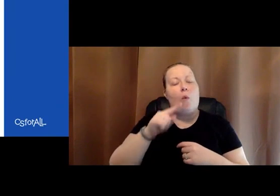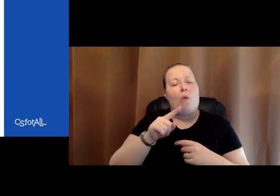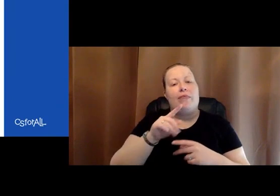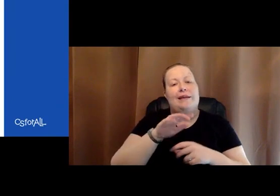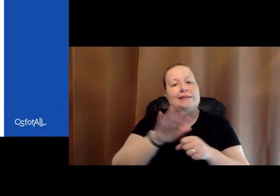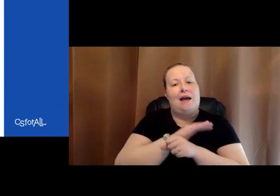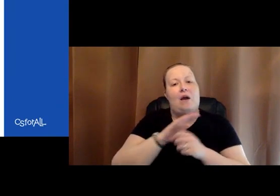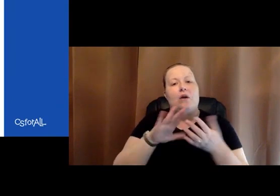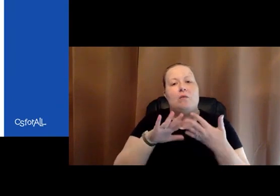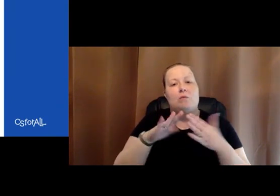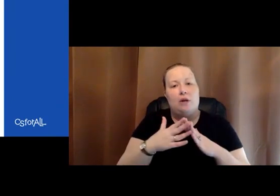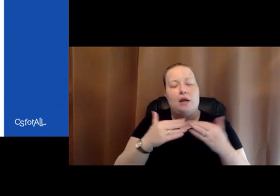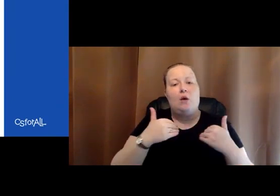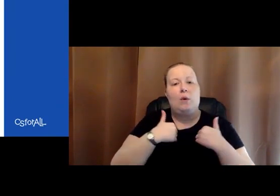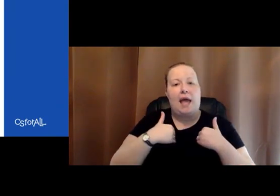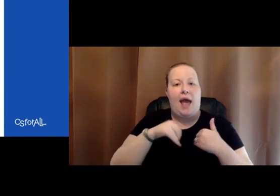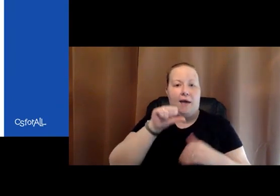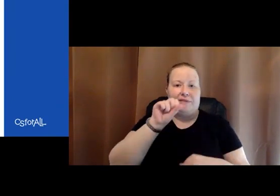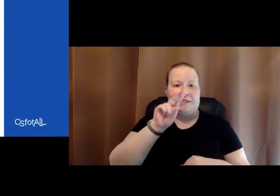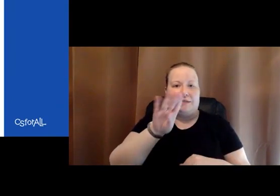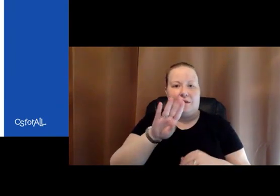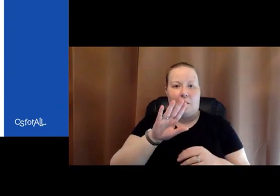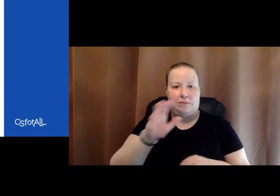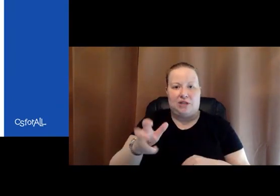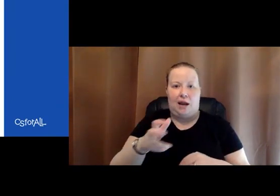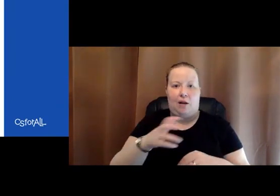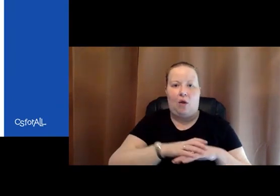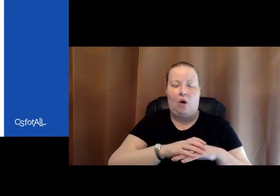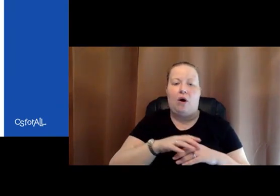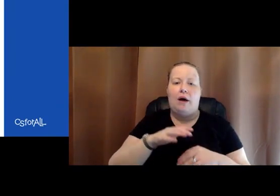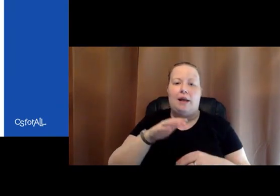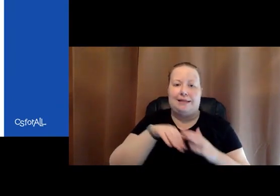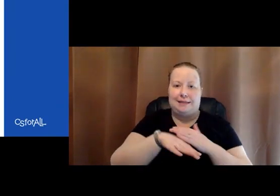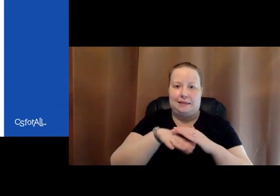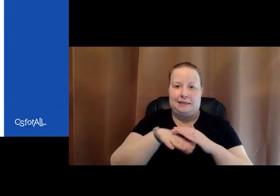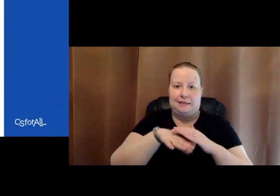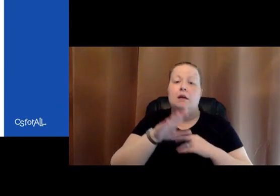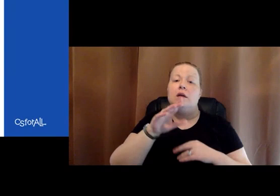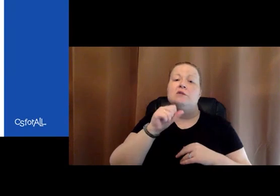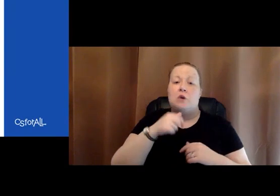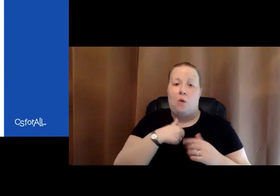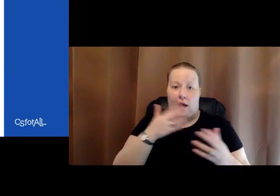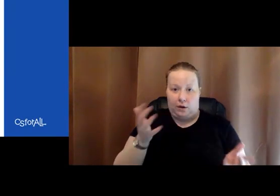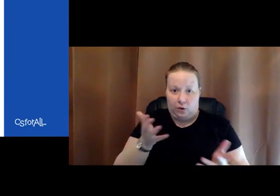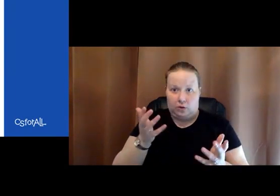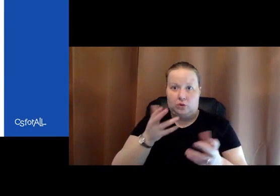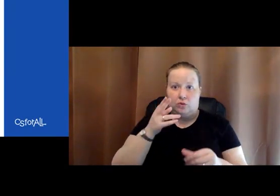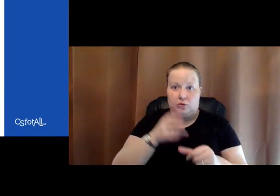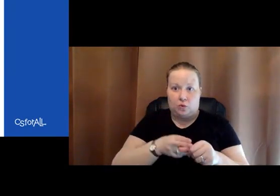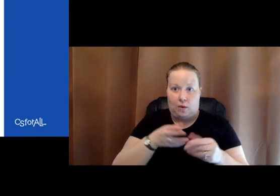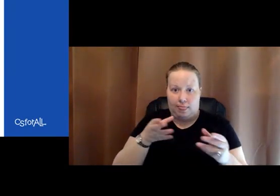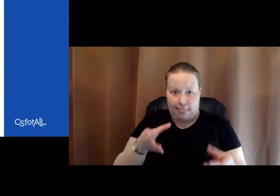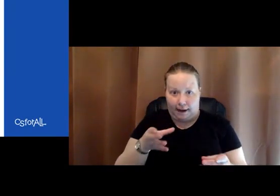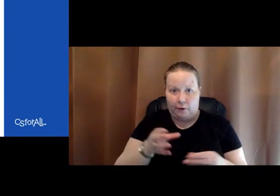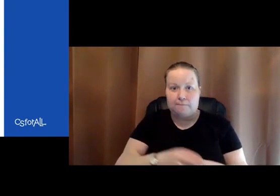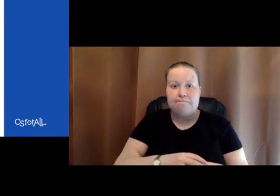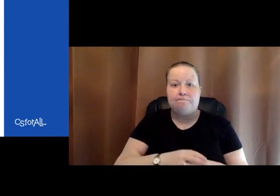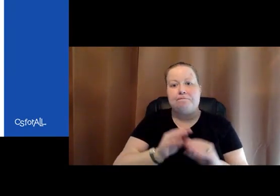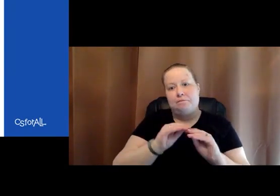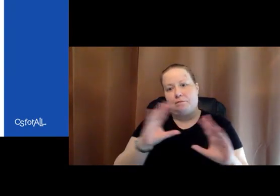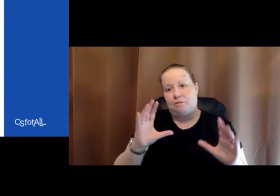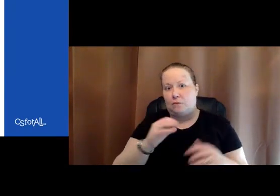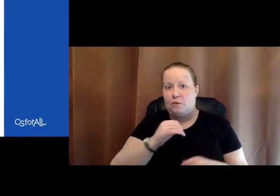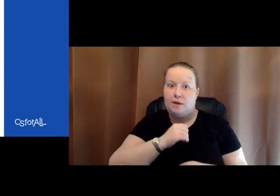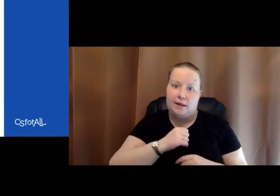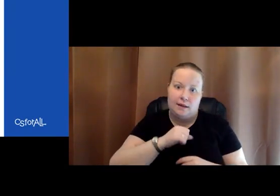we have a sub channel on accessibility. So really encourage you to join there. Obviously, love to have you